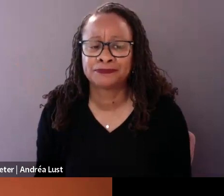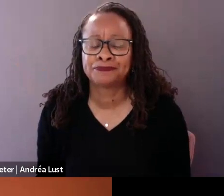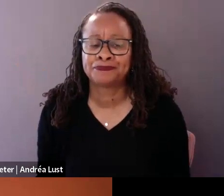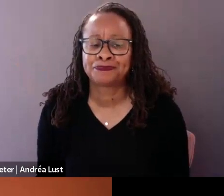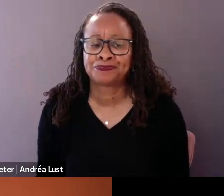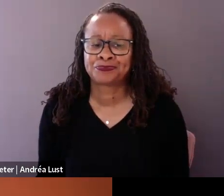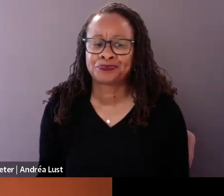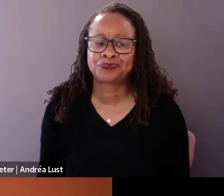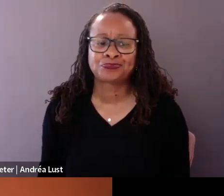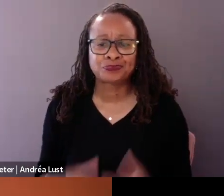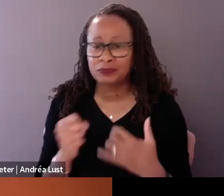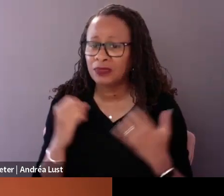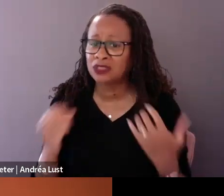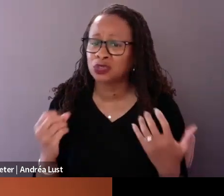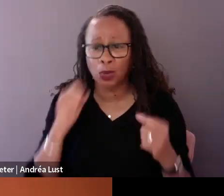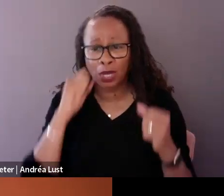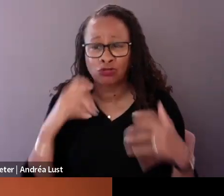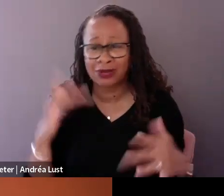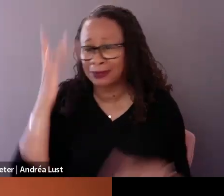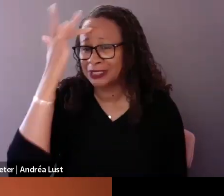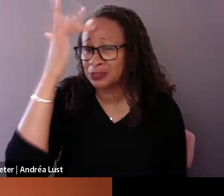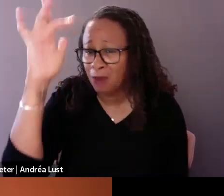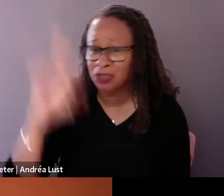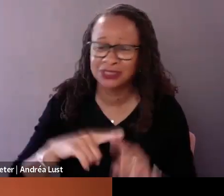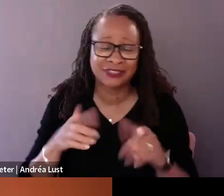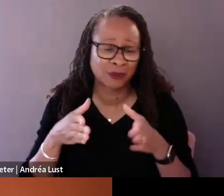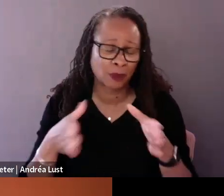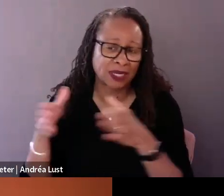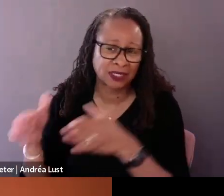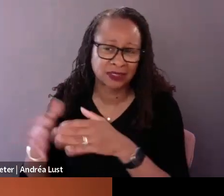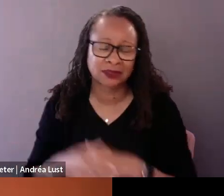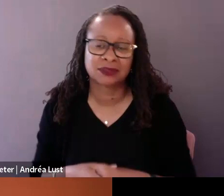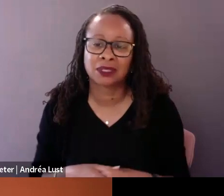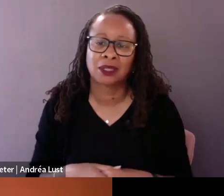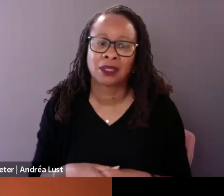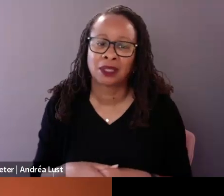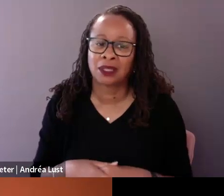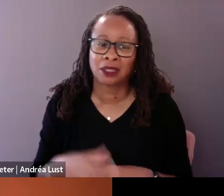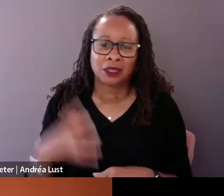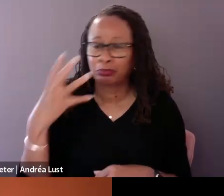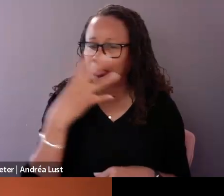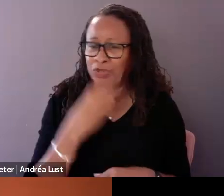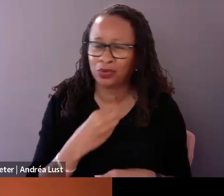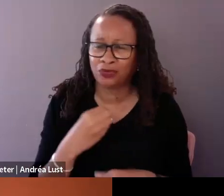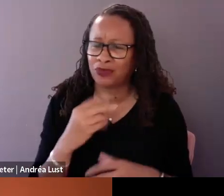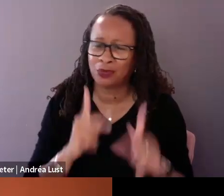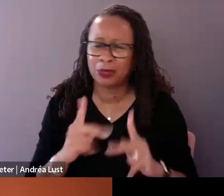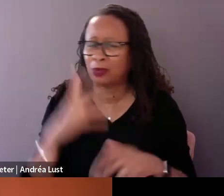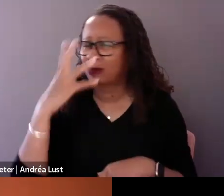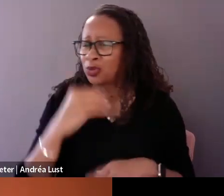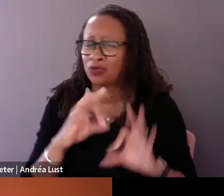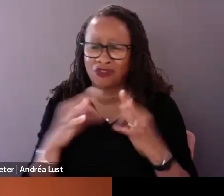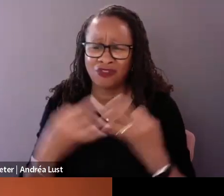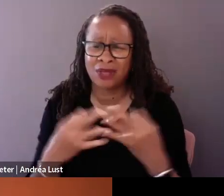And are so incredibly bright in different ways, and just beautiful people, beautiful family, so